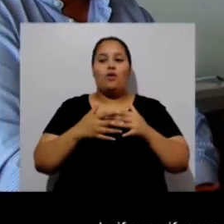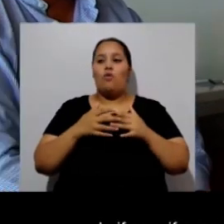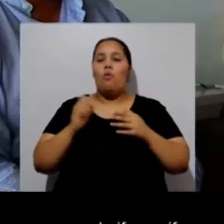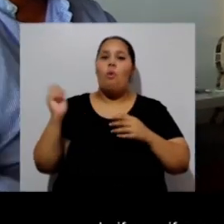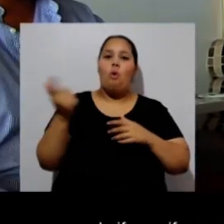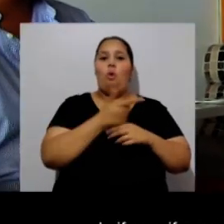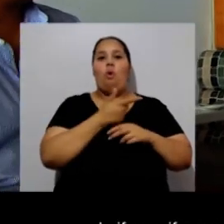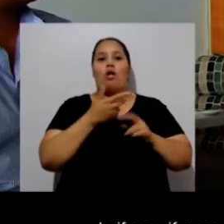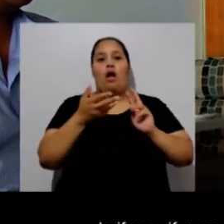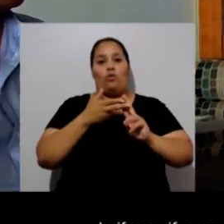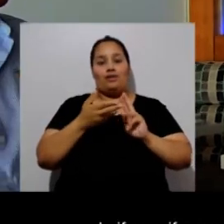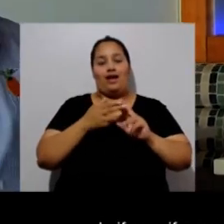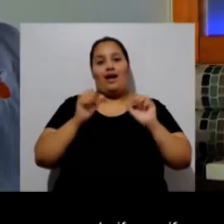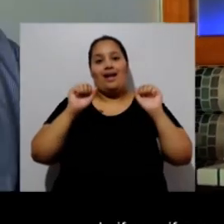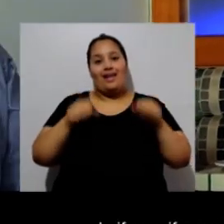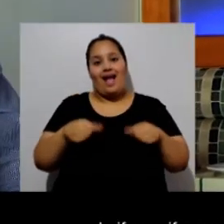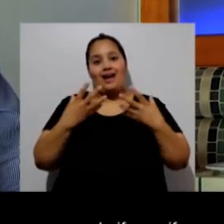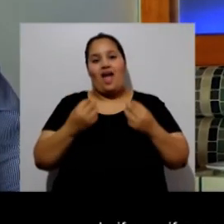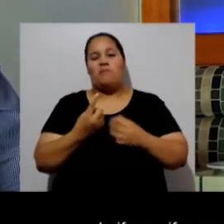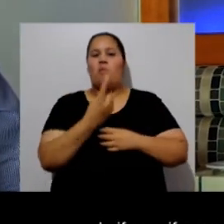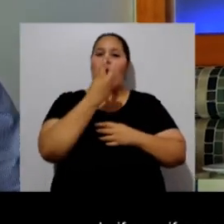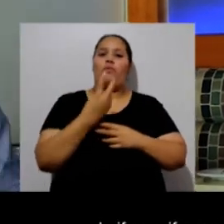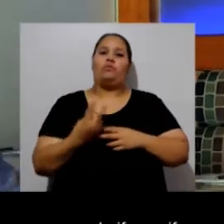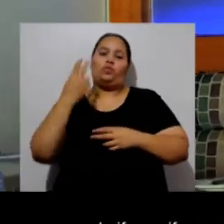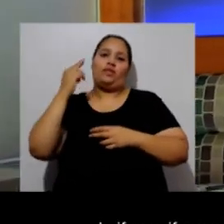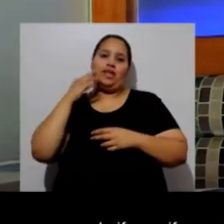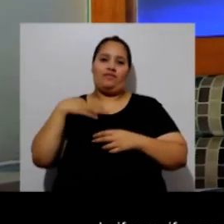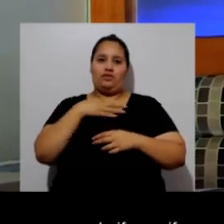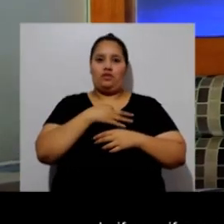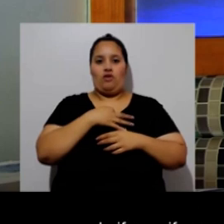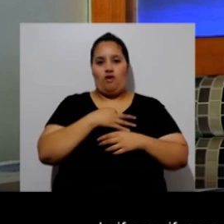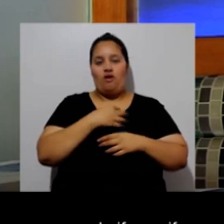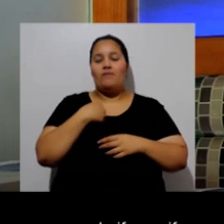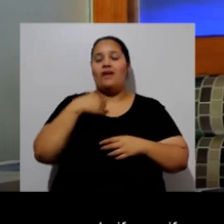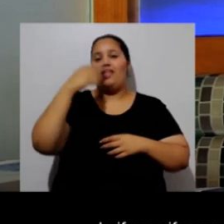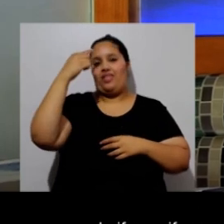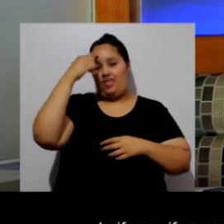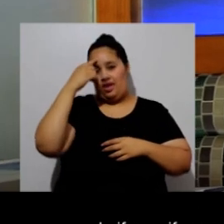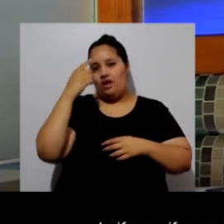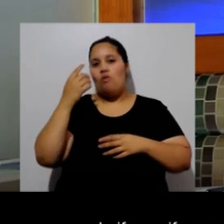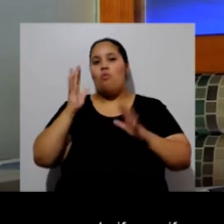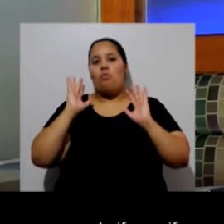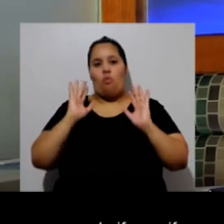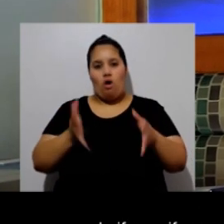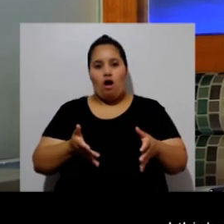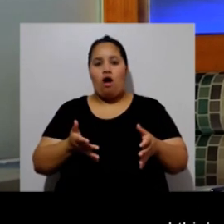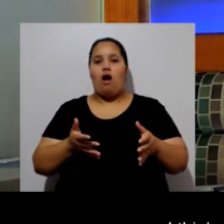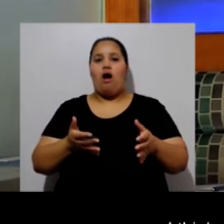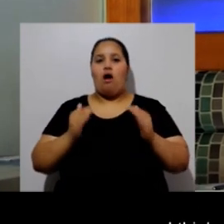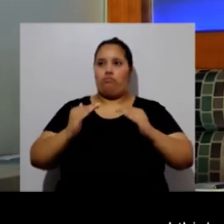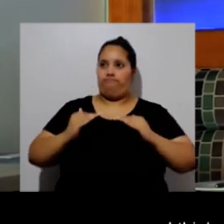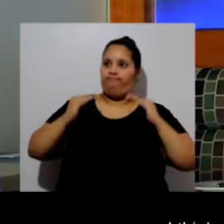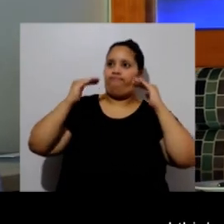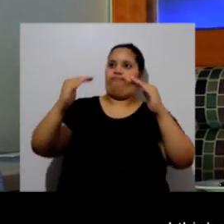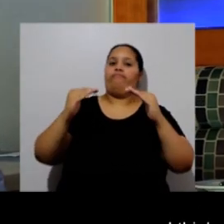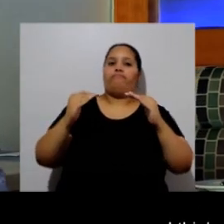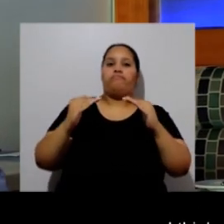is, if any, if every hotel can have one or two or three Deaf people, I